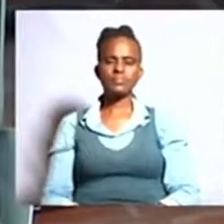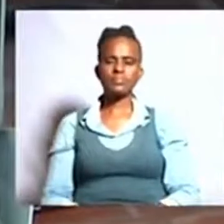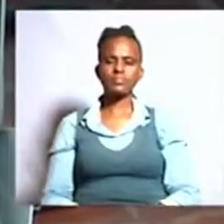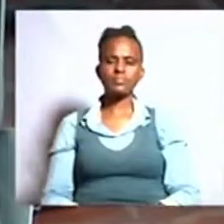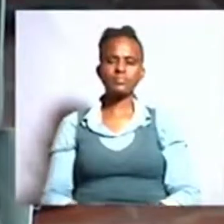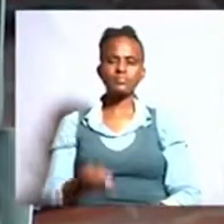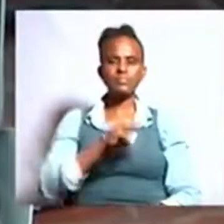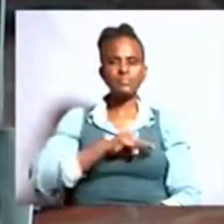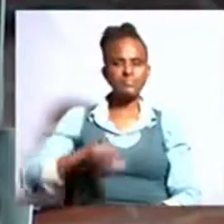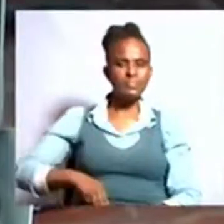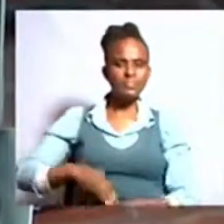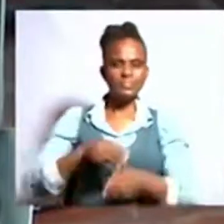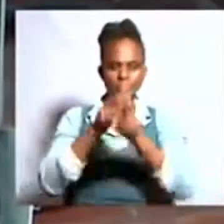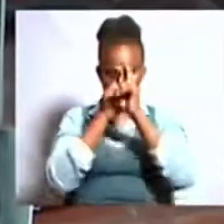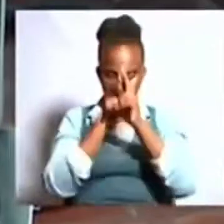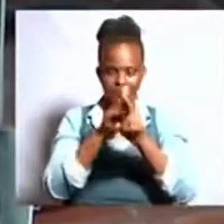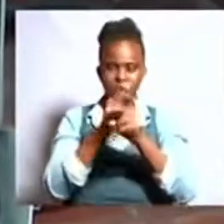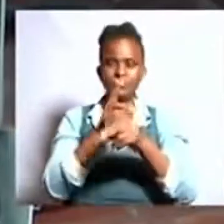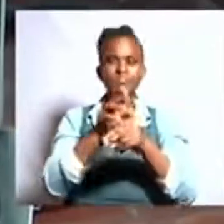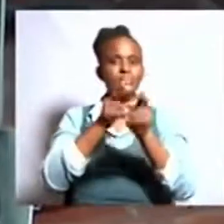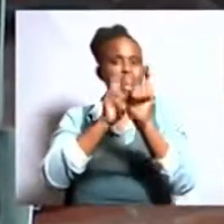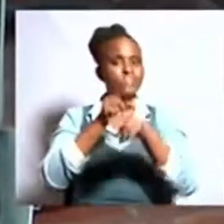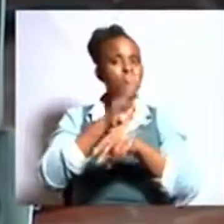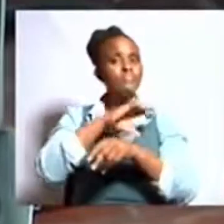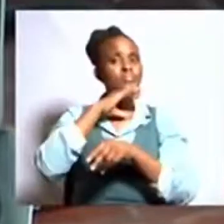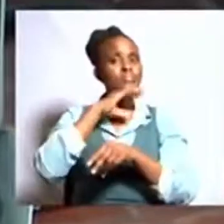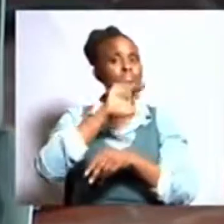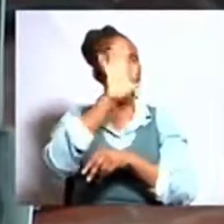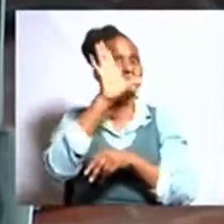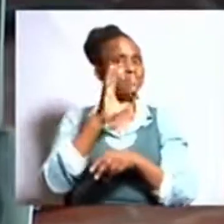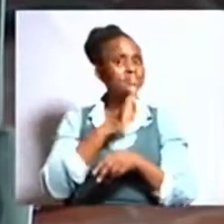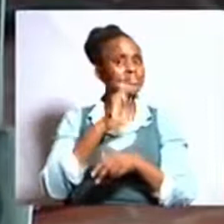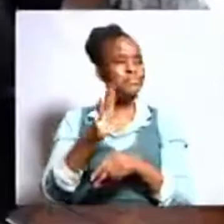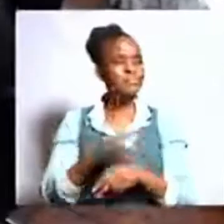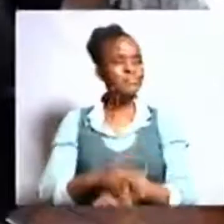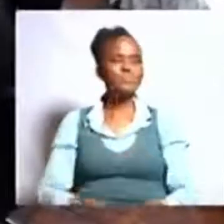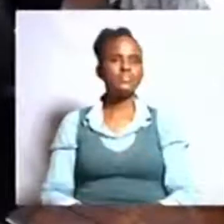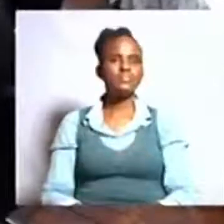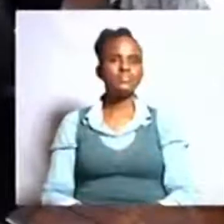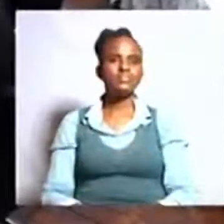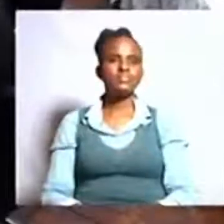Honorable members, is that response adequate? Honorable Mumba.